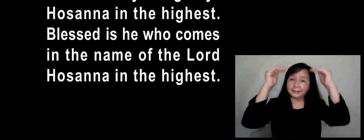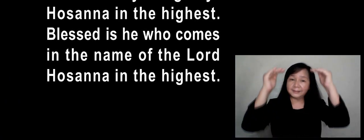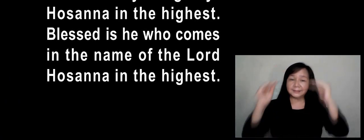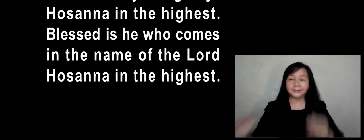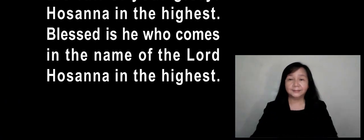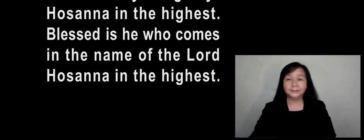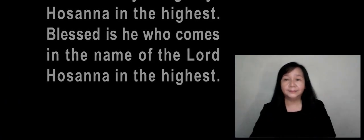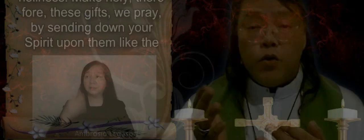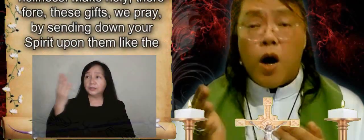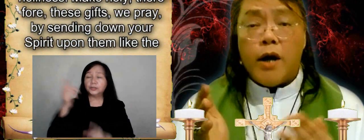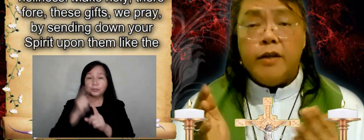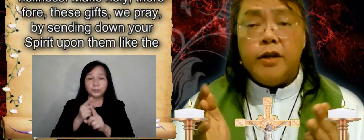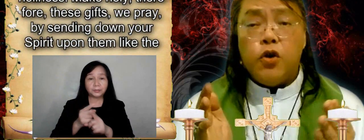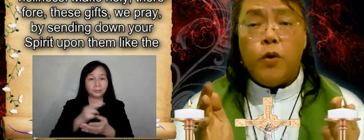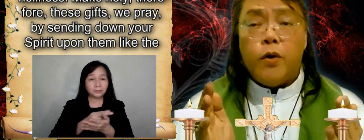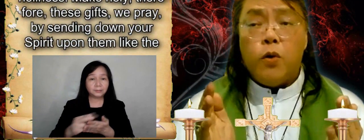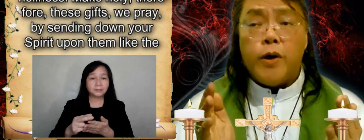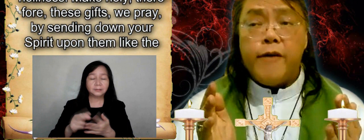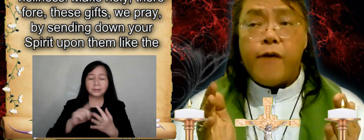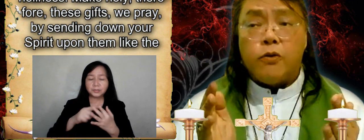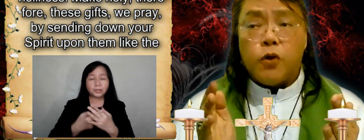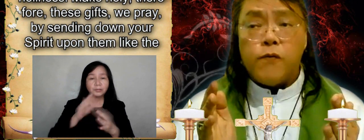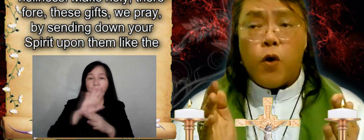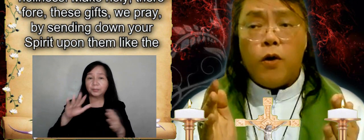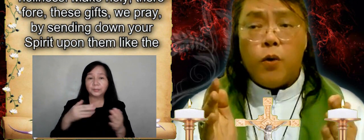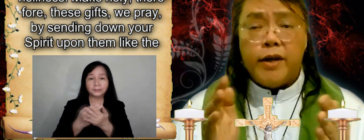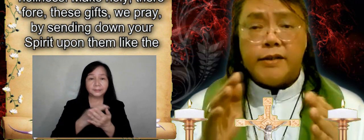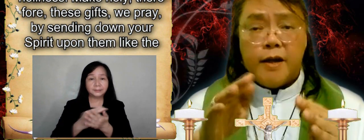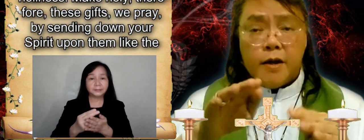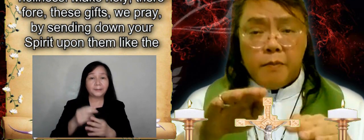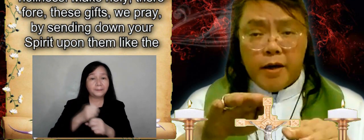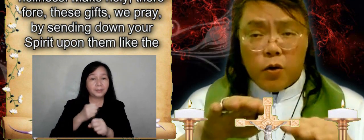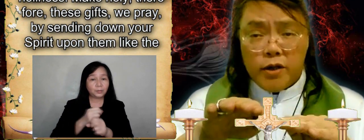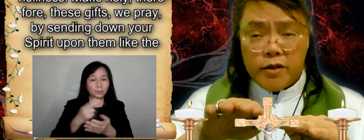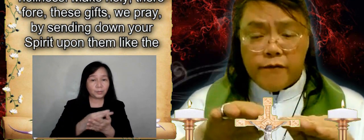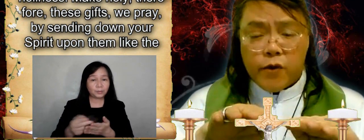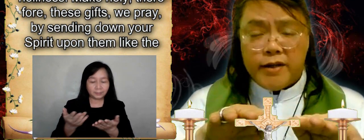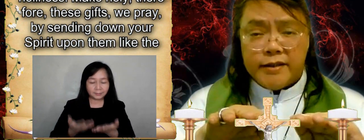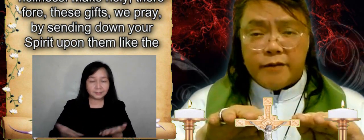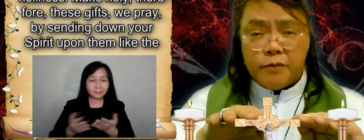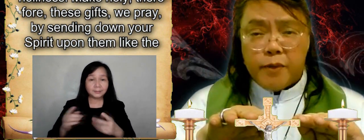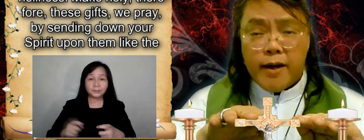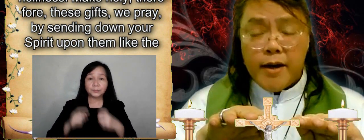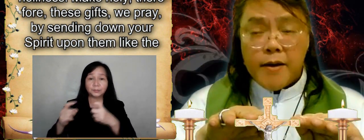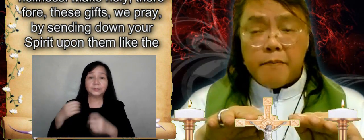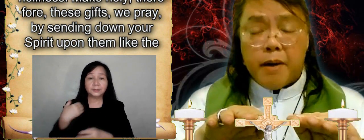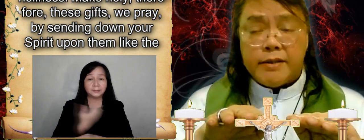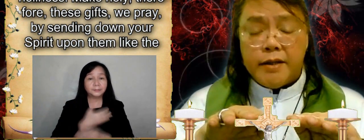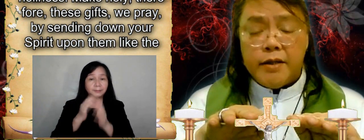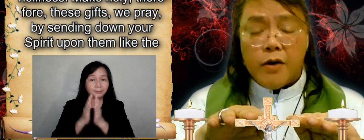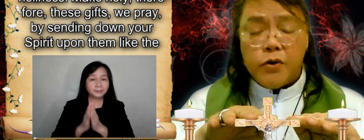Hosanna in the highest. You are indeed holy, O Lord, the fount of all holiness. Make holy, therefore, these gifts, we pray,